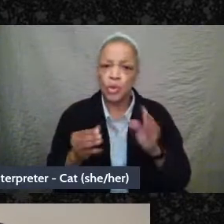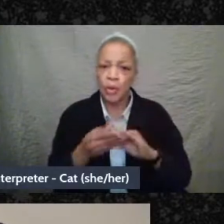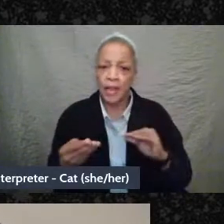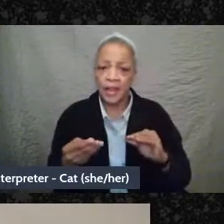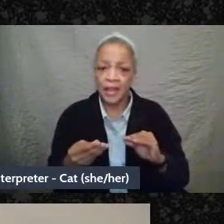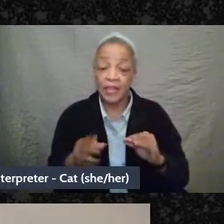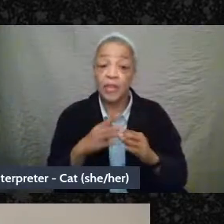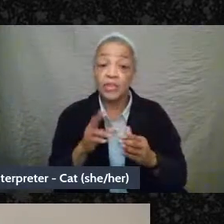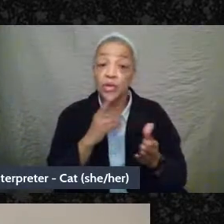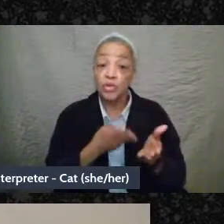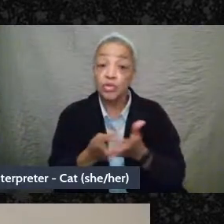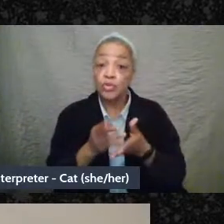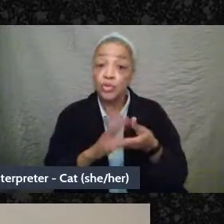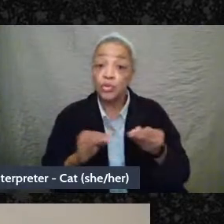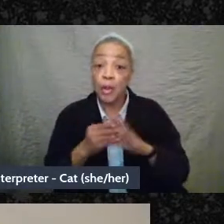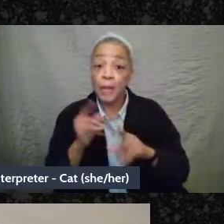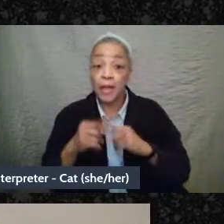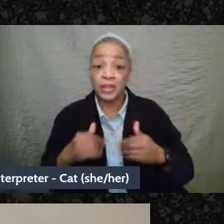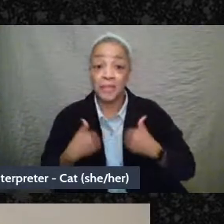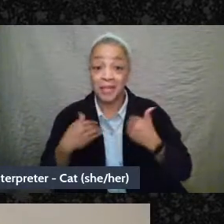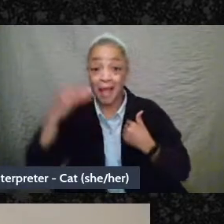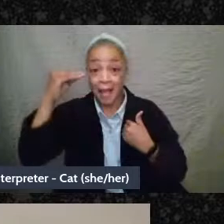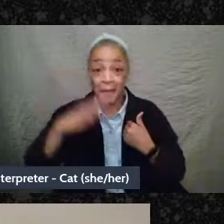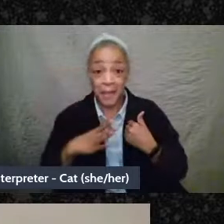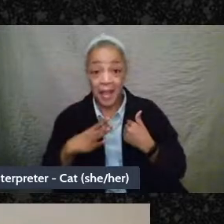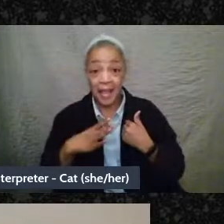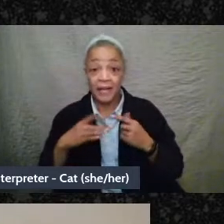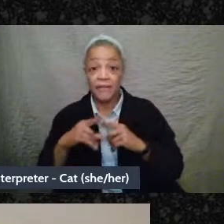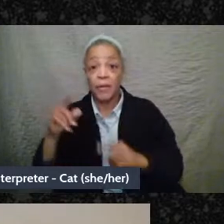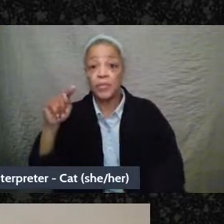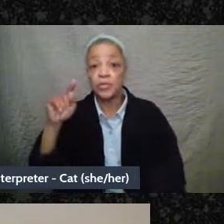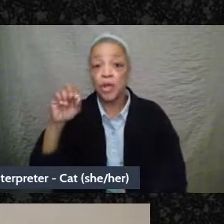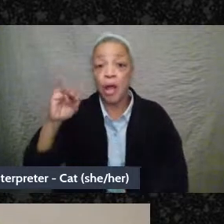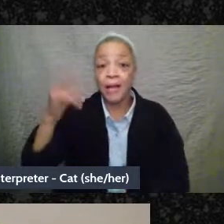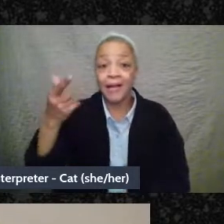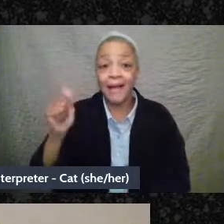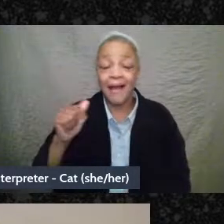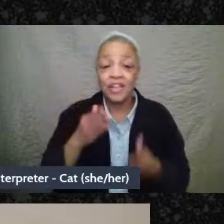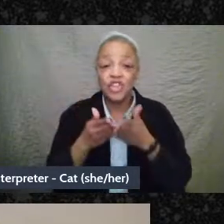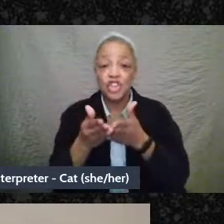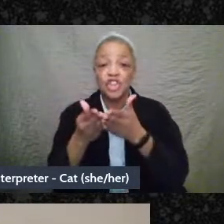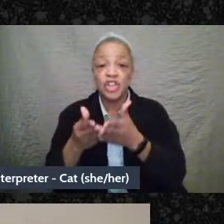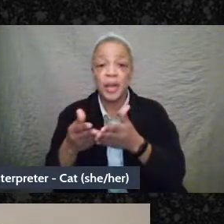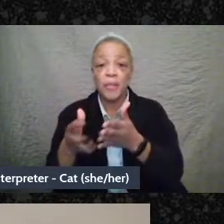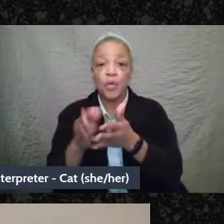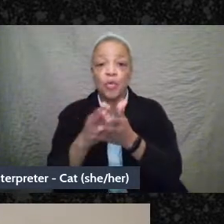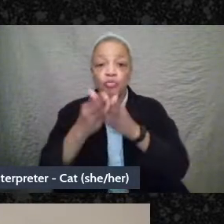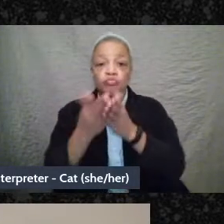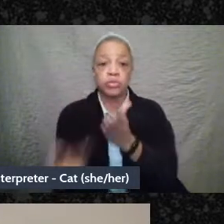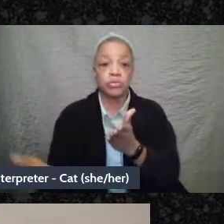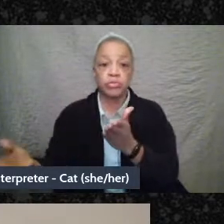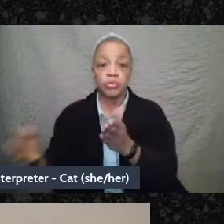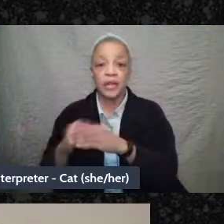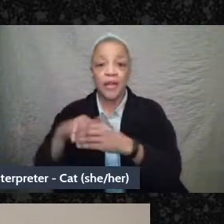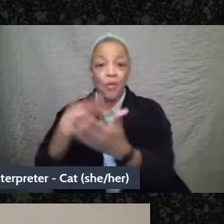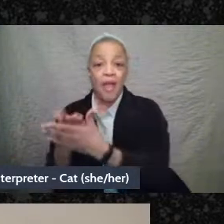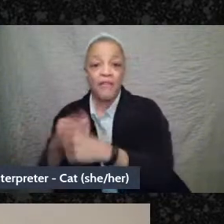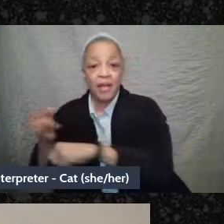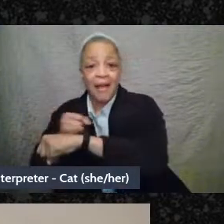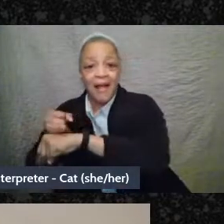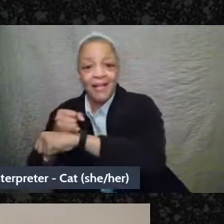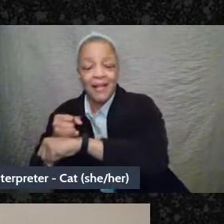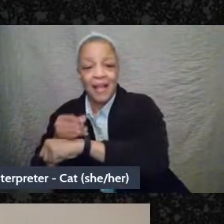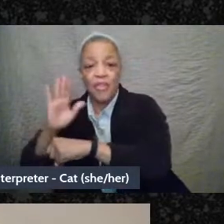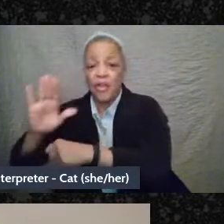shipwrecked from Tonga who actually had a very cooperative, safe, and flourishing community without police. But that's not the story